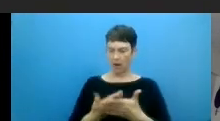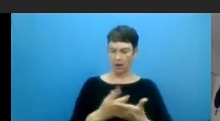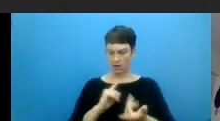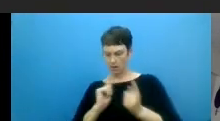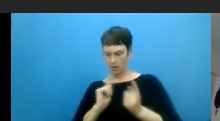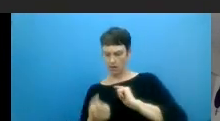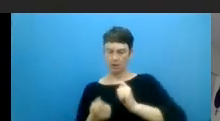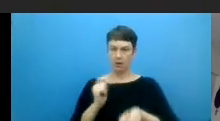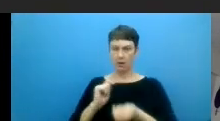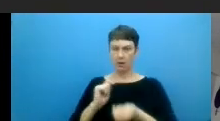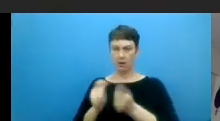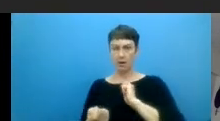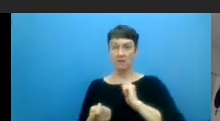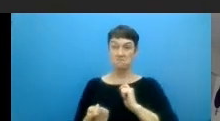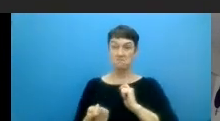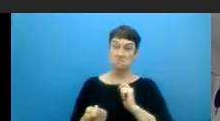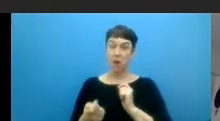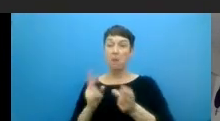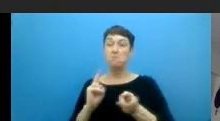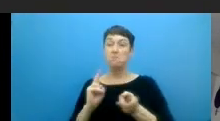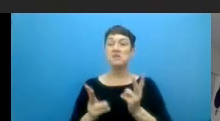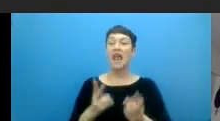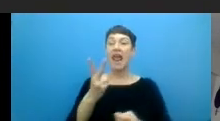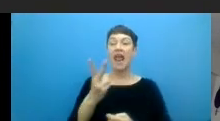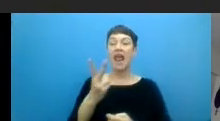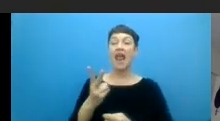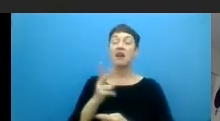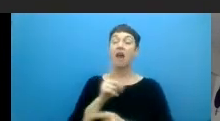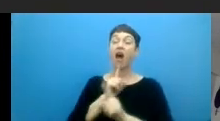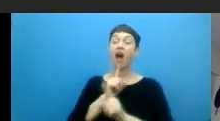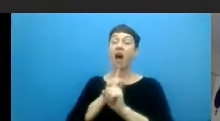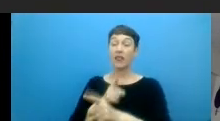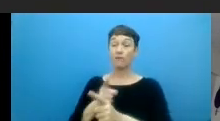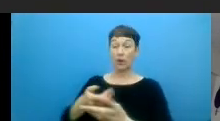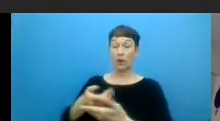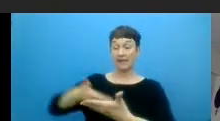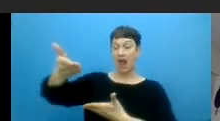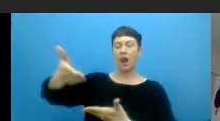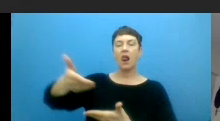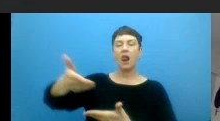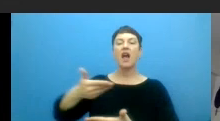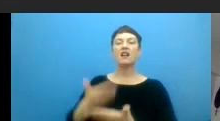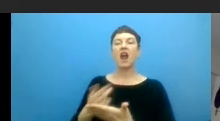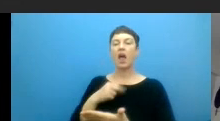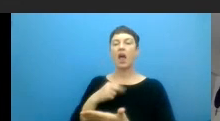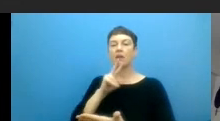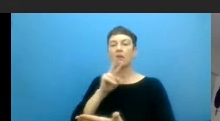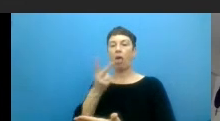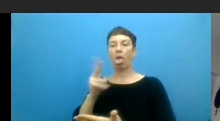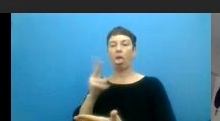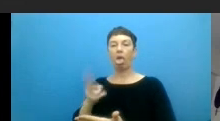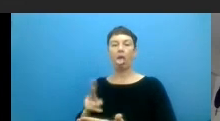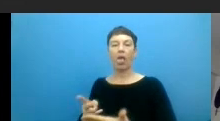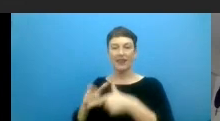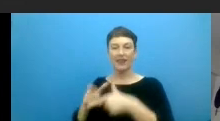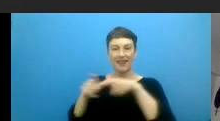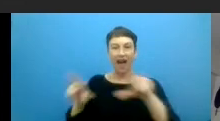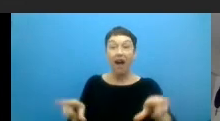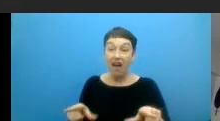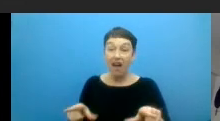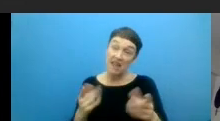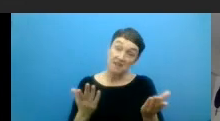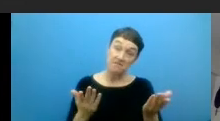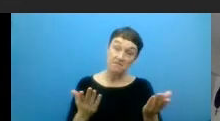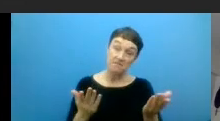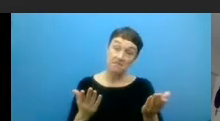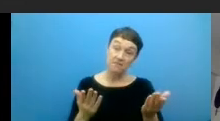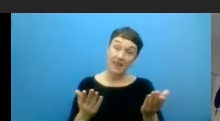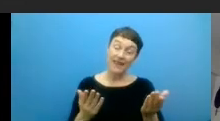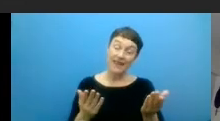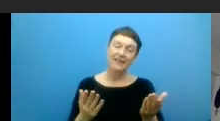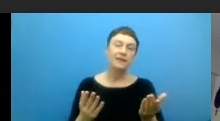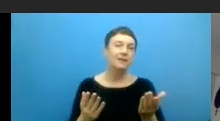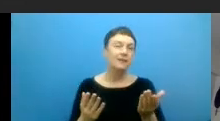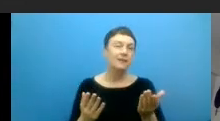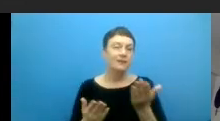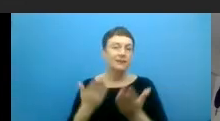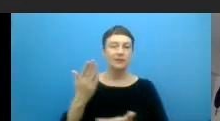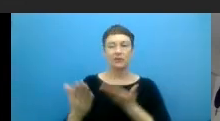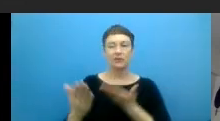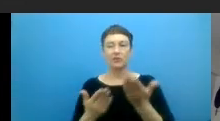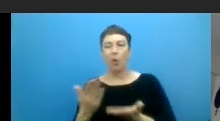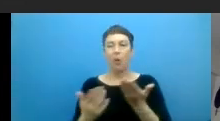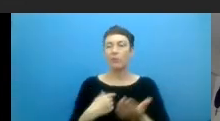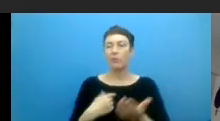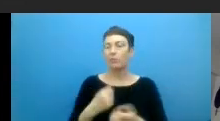could improve and could address question 2 in particular, maybe of these 3 questions. But look at something